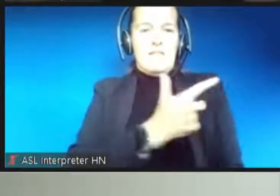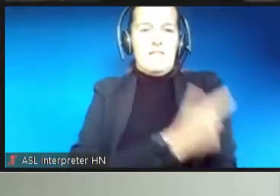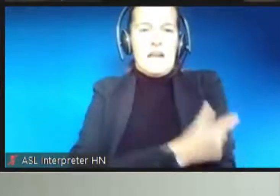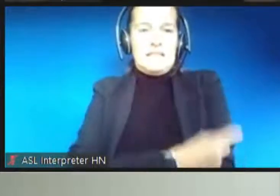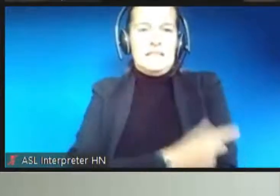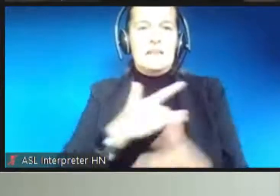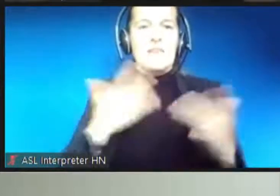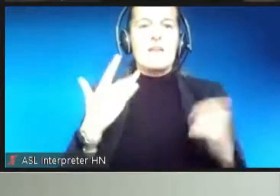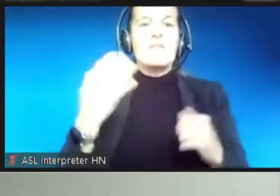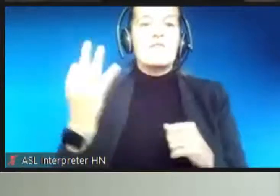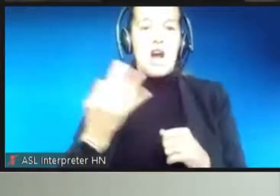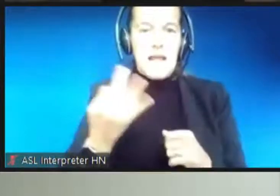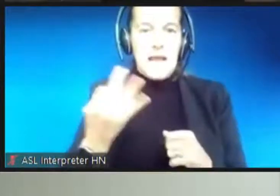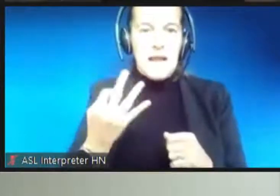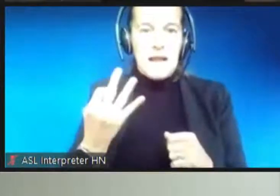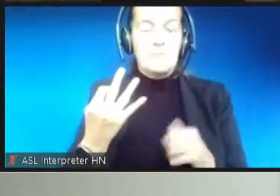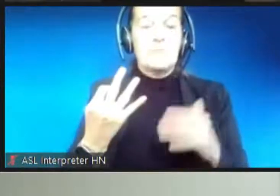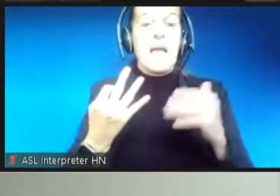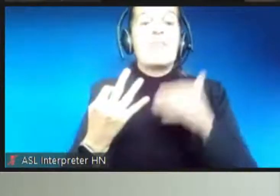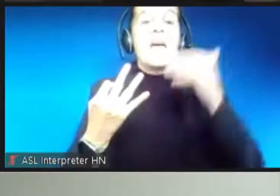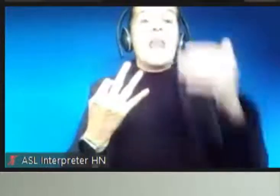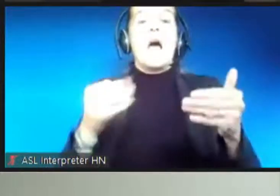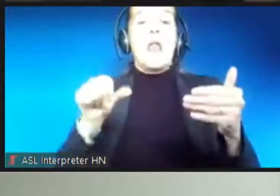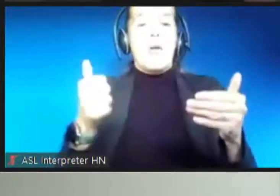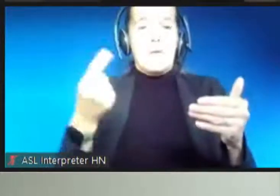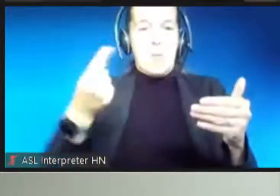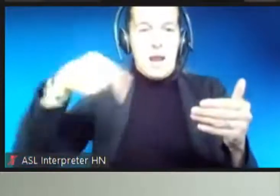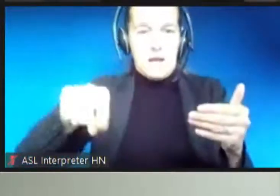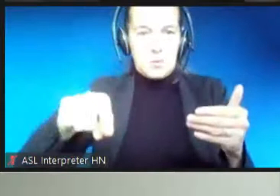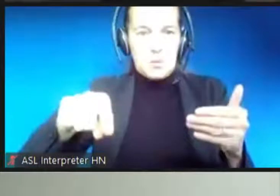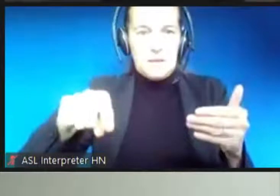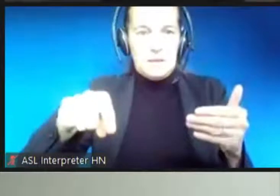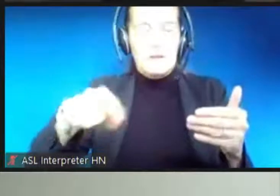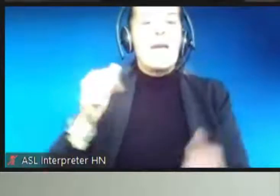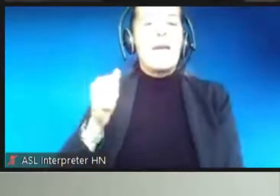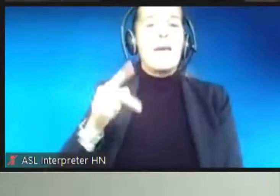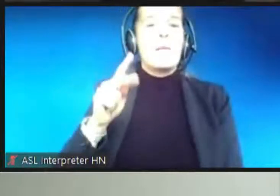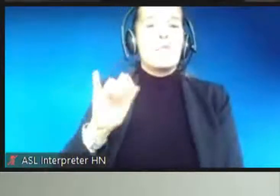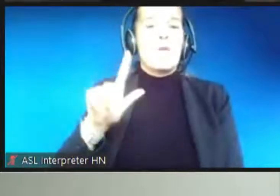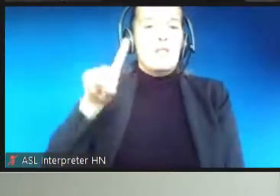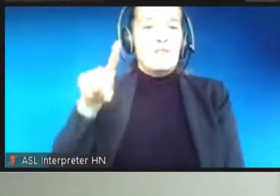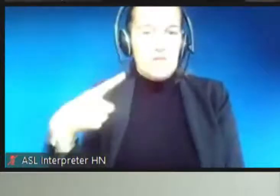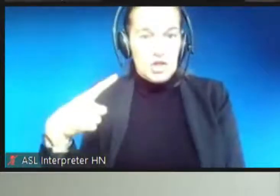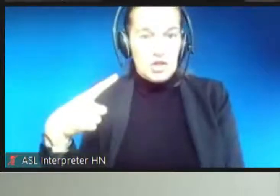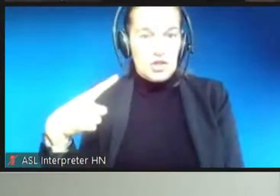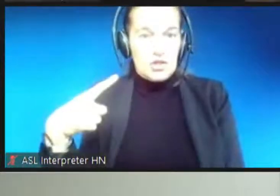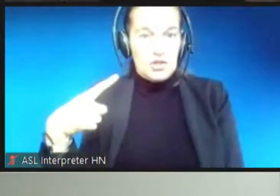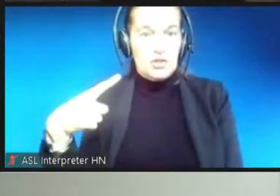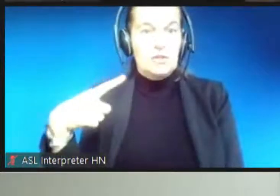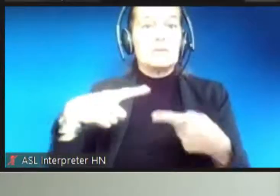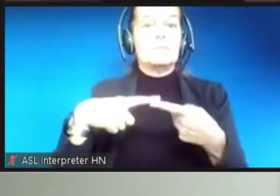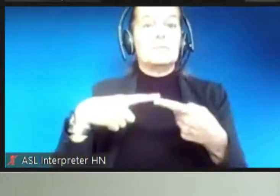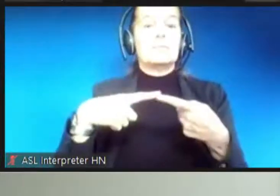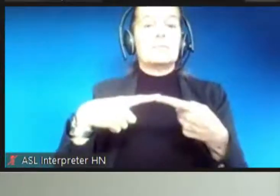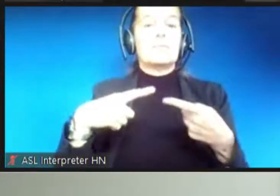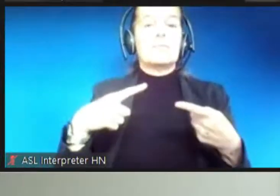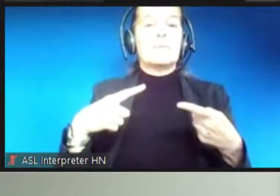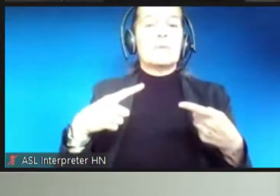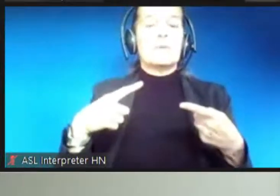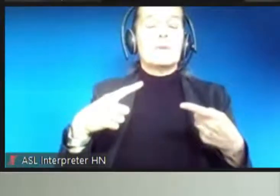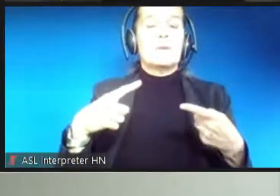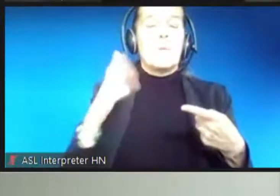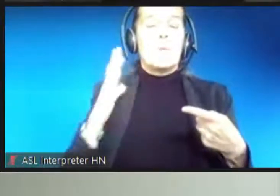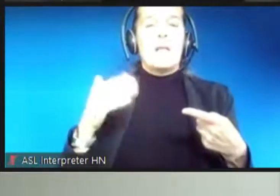on Friday and another one next week. On April 1st, there is an event